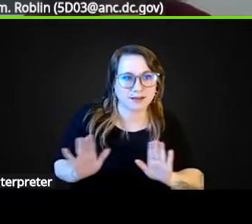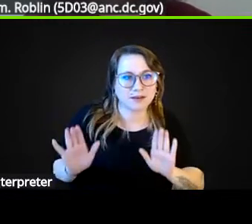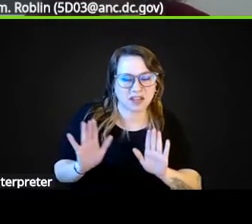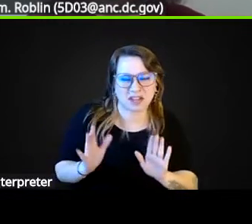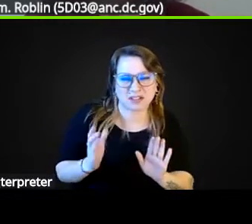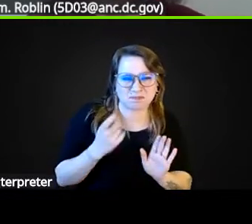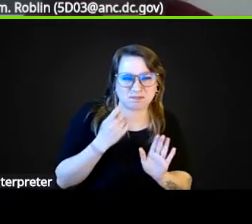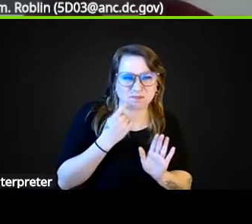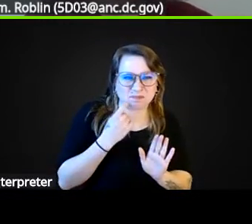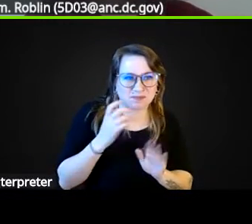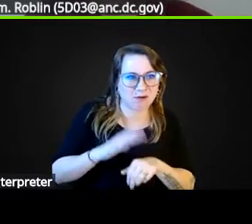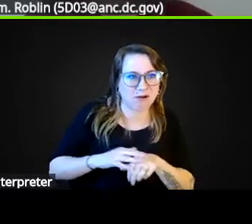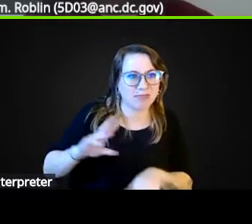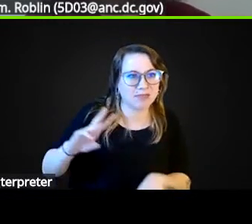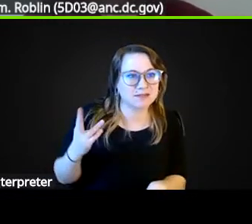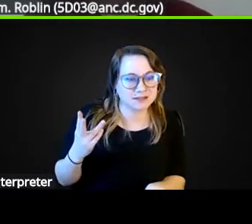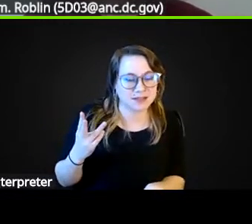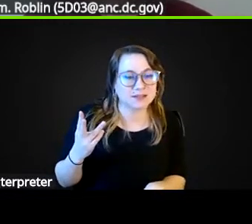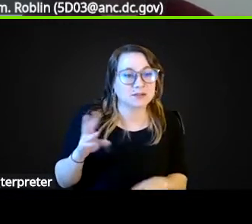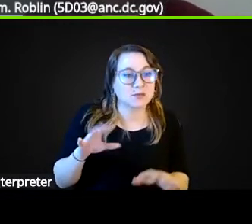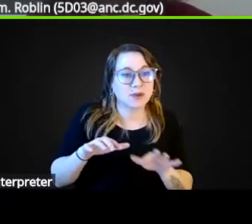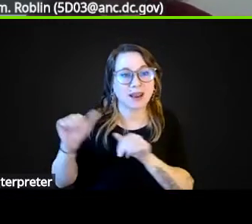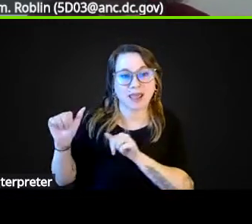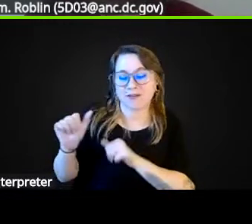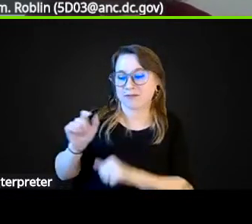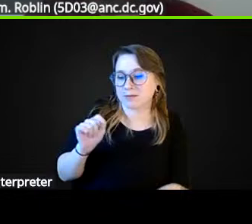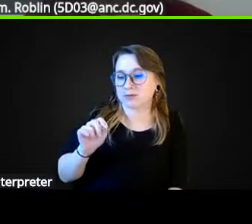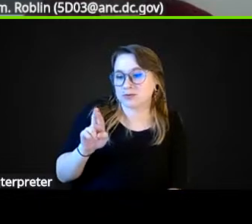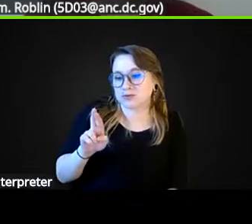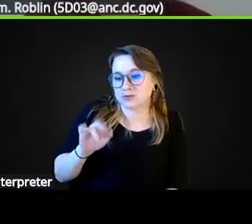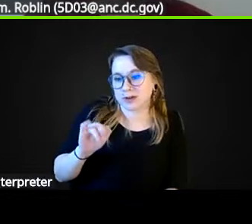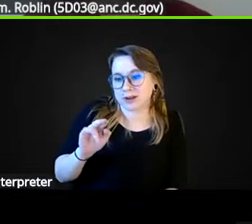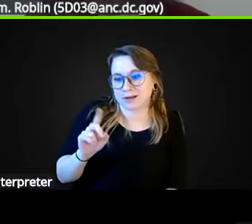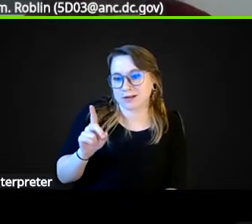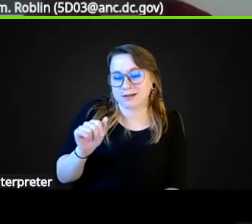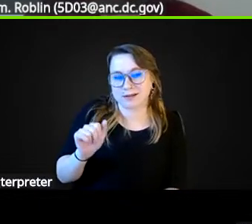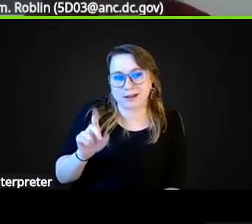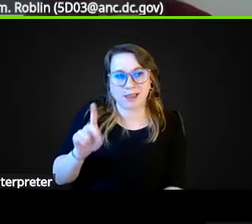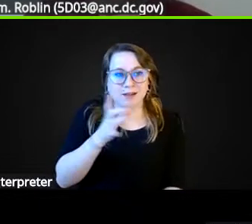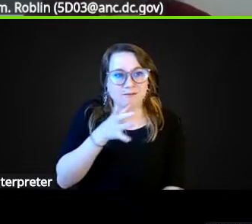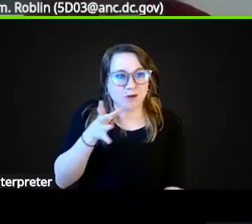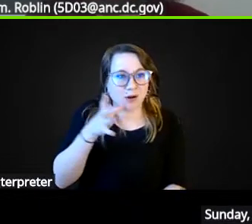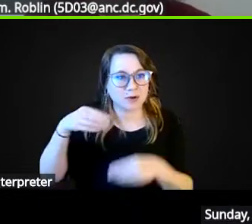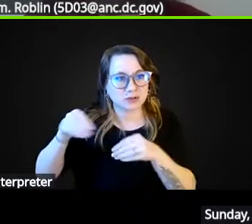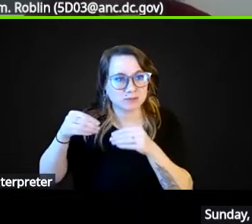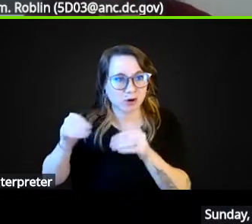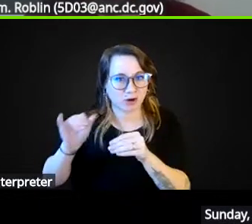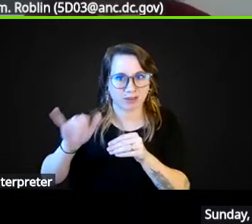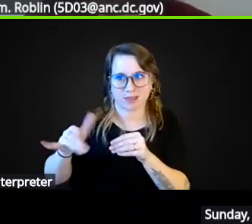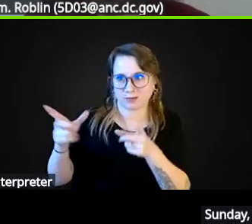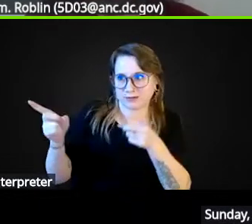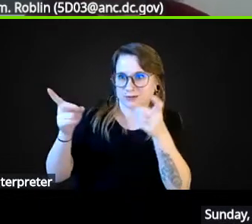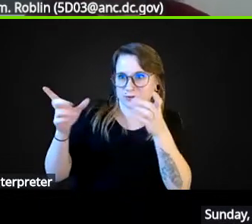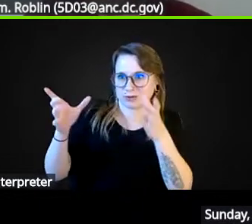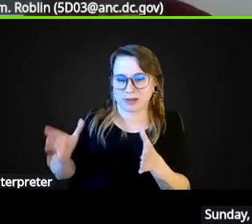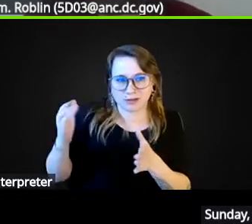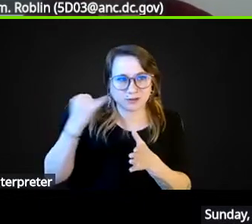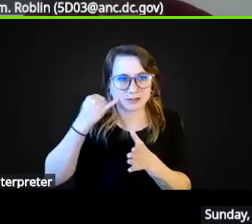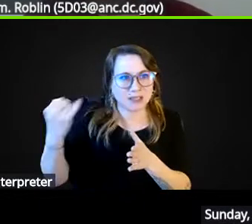on the 6th. We left from Trinidad Farmers Market, and this was the director's idea, Mr. Young Kim,